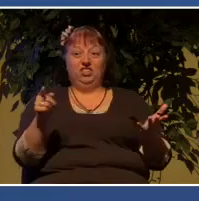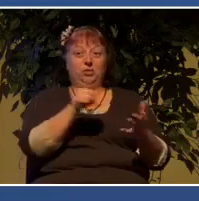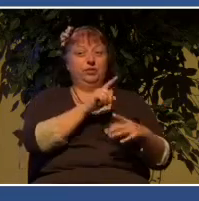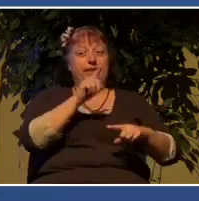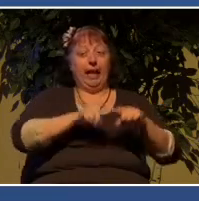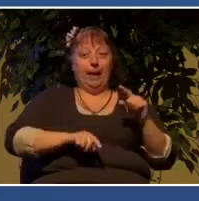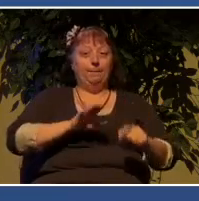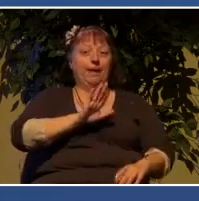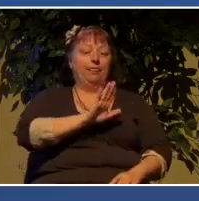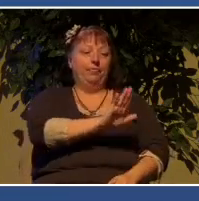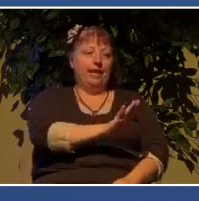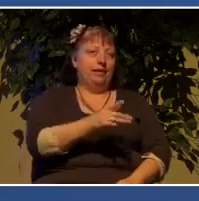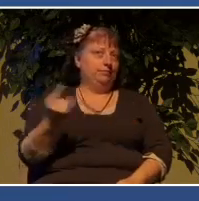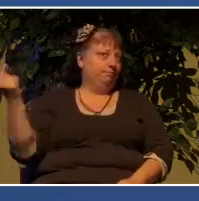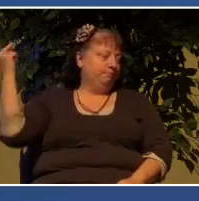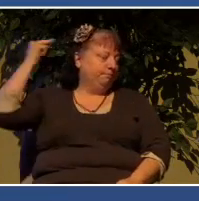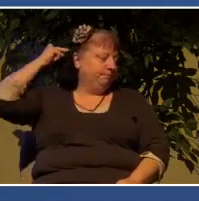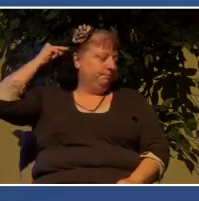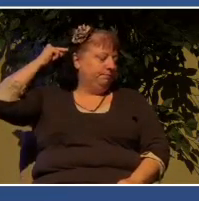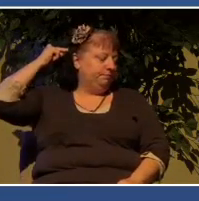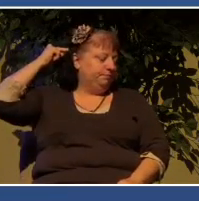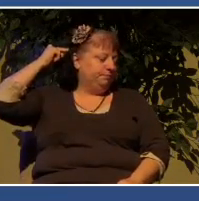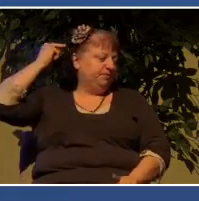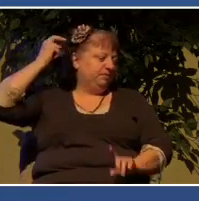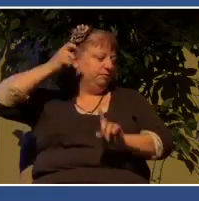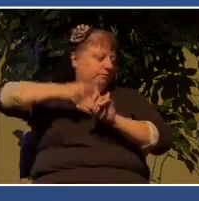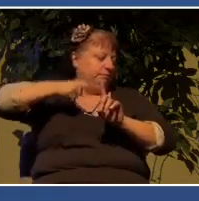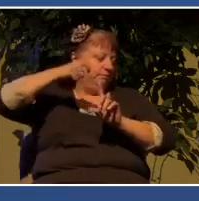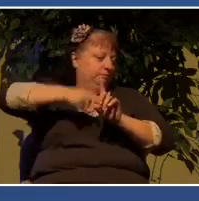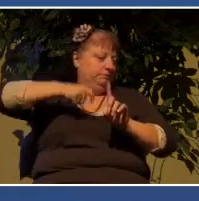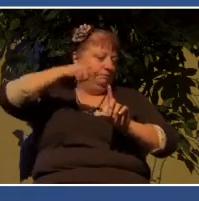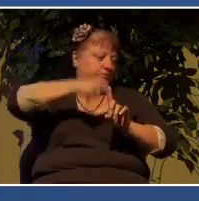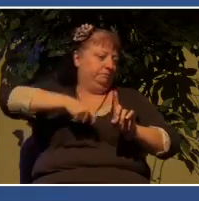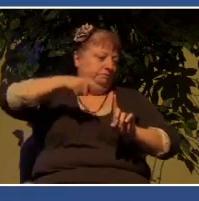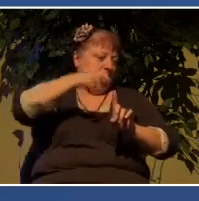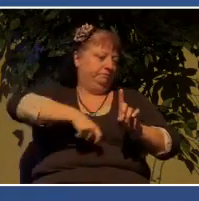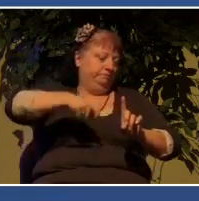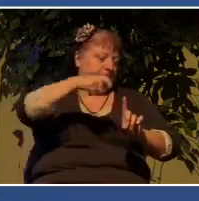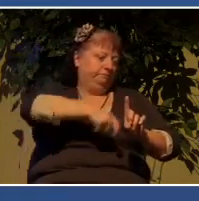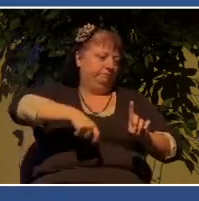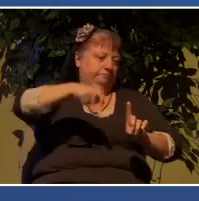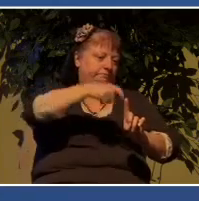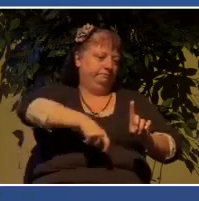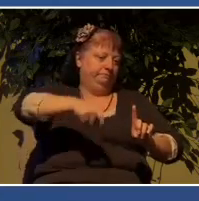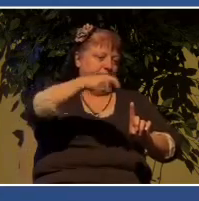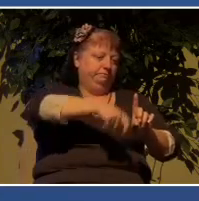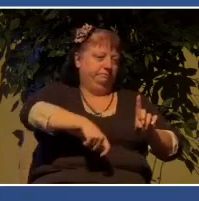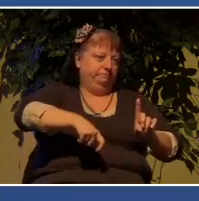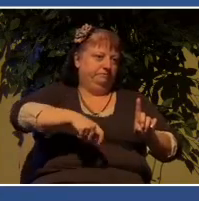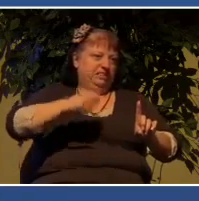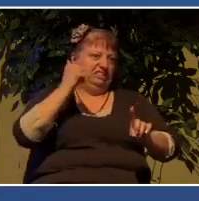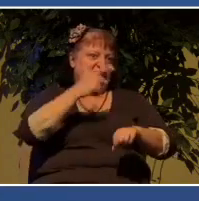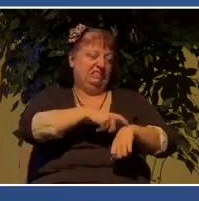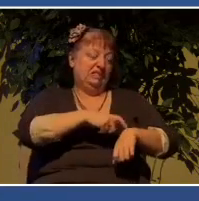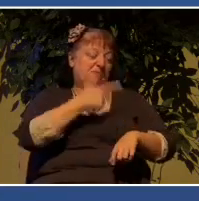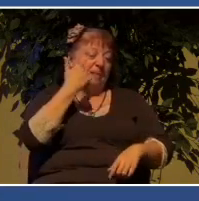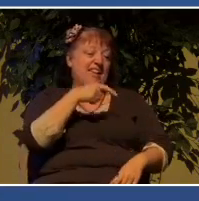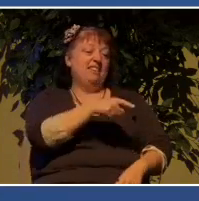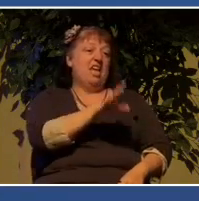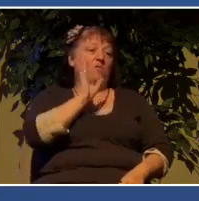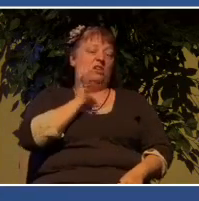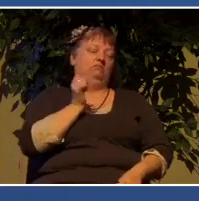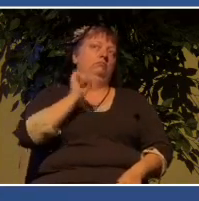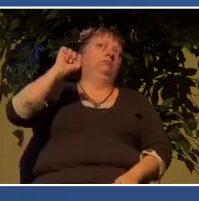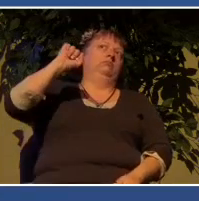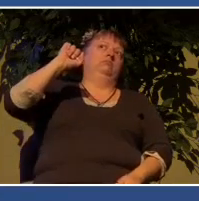conscience. And nagging them isn't going to help, because it will just make them fight you that much more.